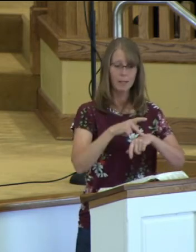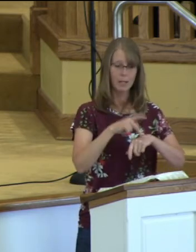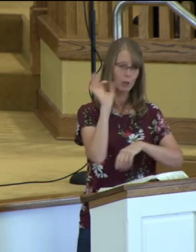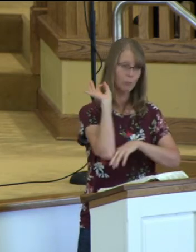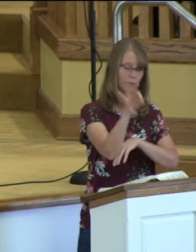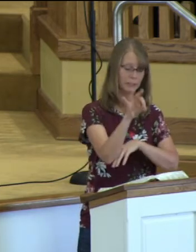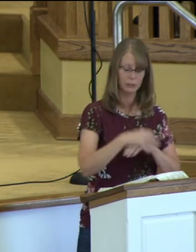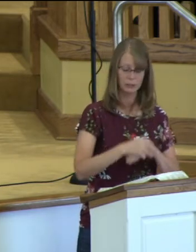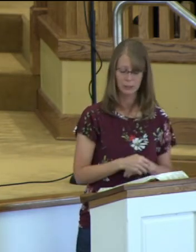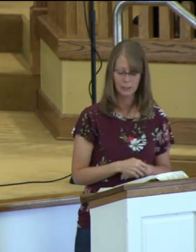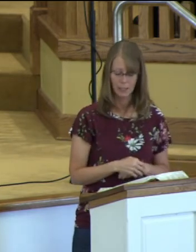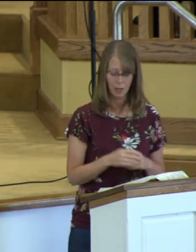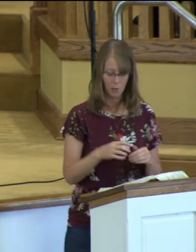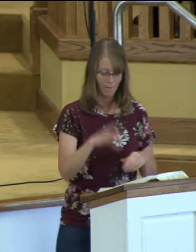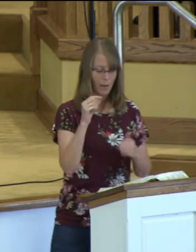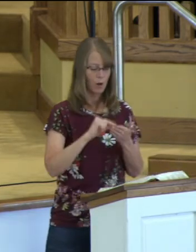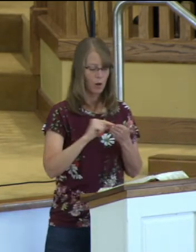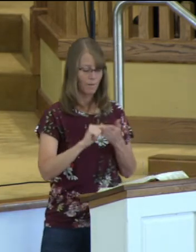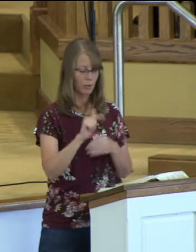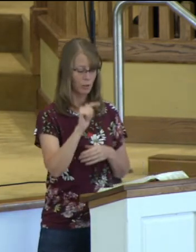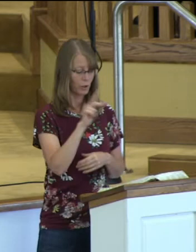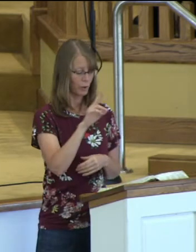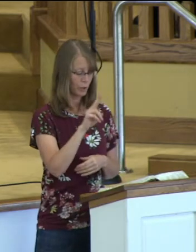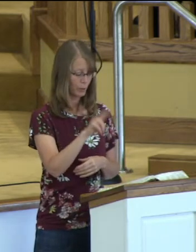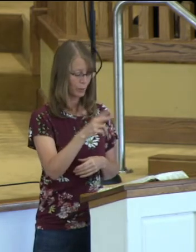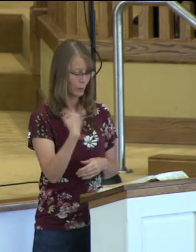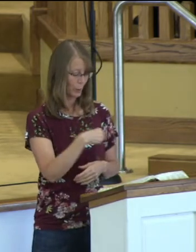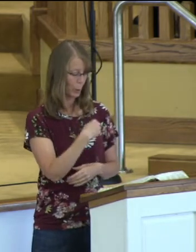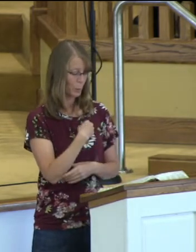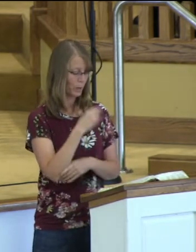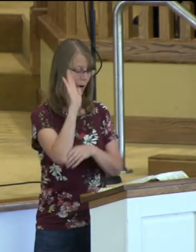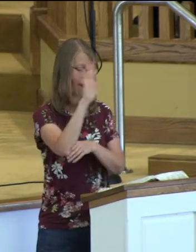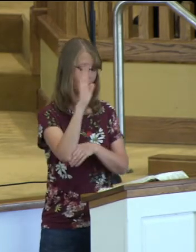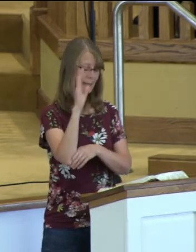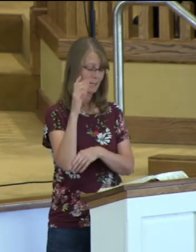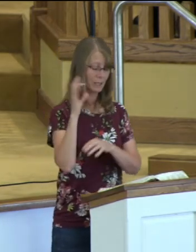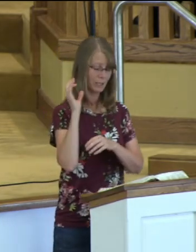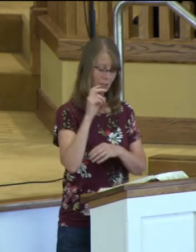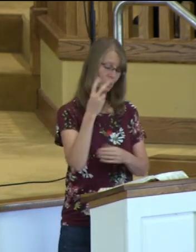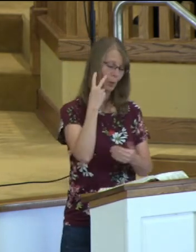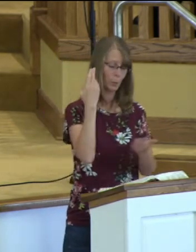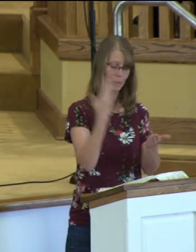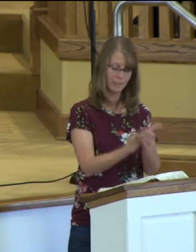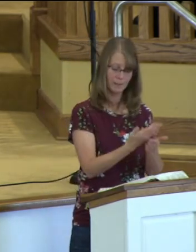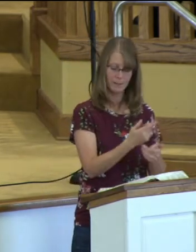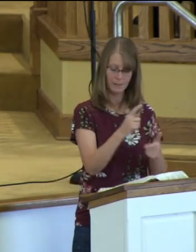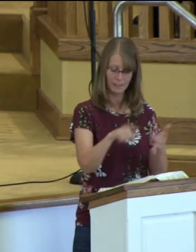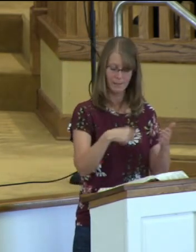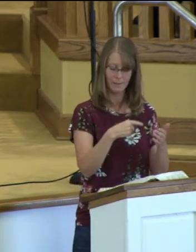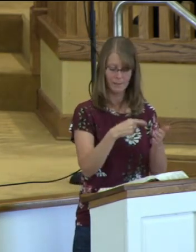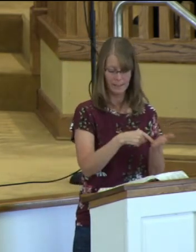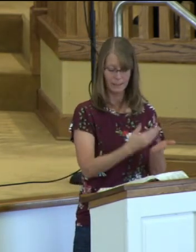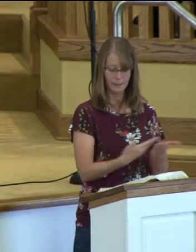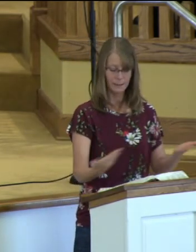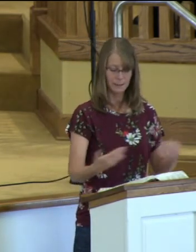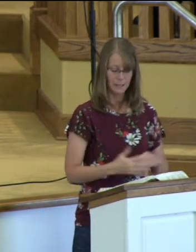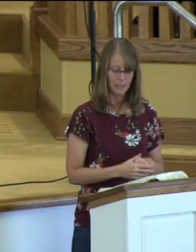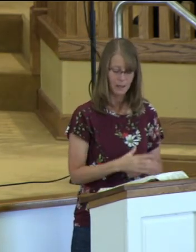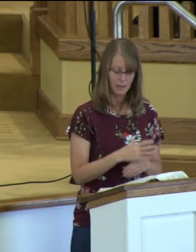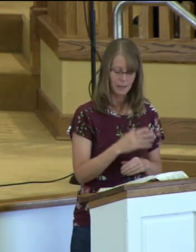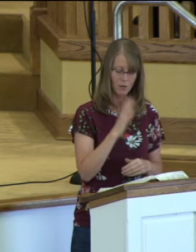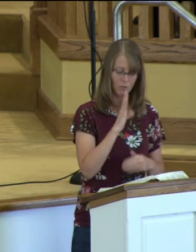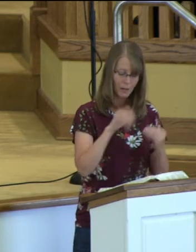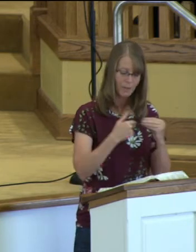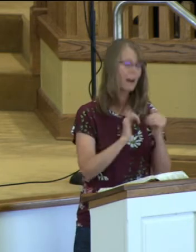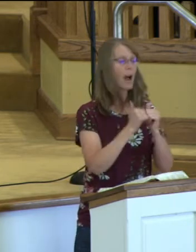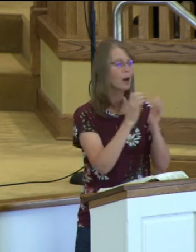We find in verse 32, and we are his witnesses, speaking of the apostles, of these things, talking about how Jesus Christ was slew on a tree. So